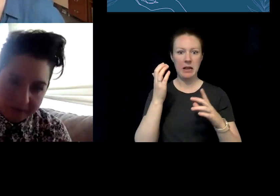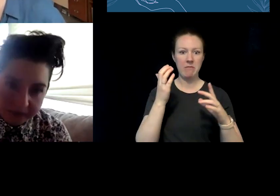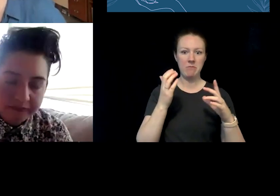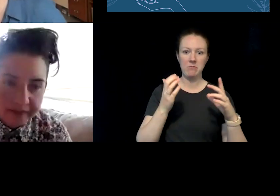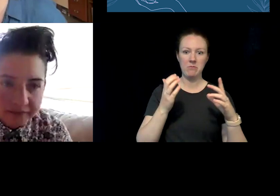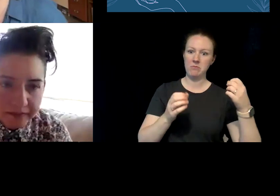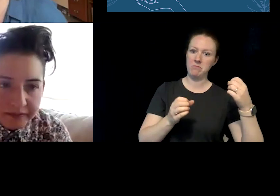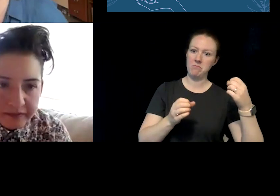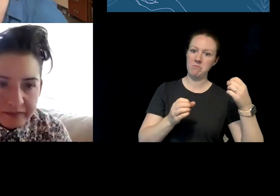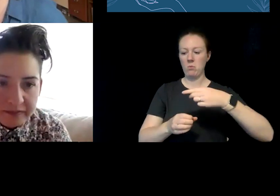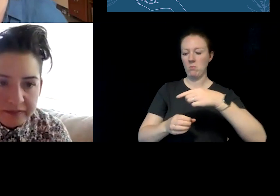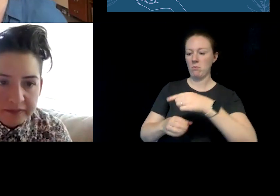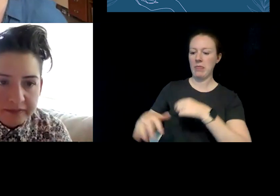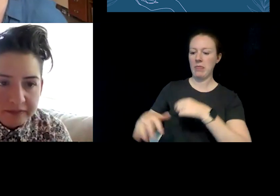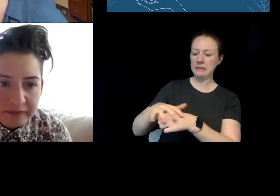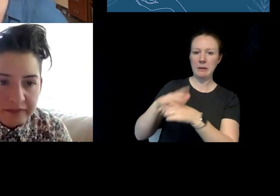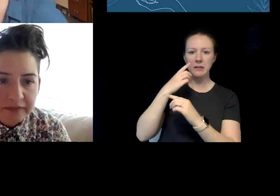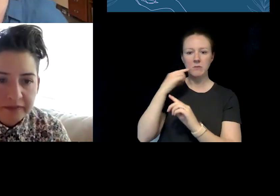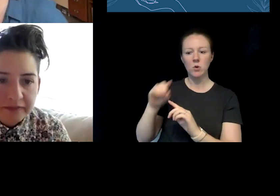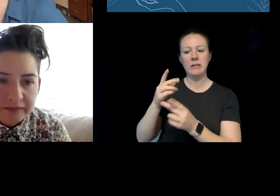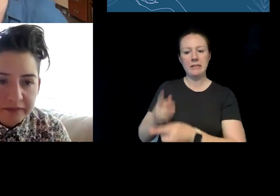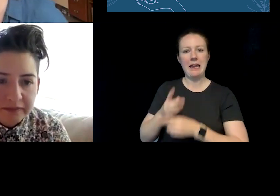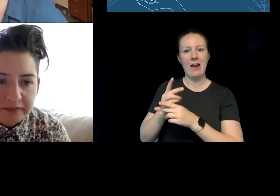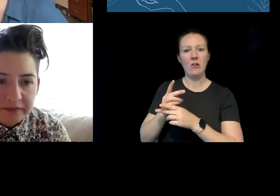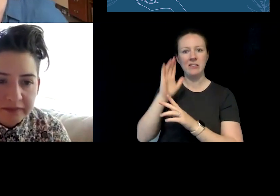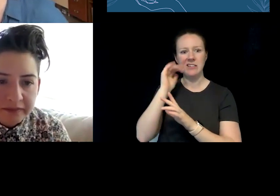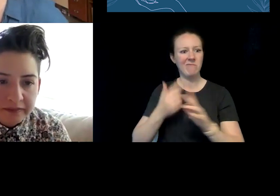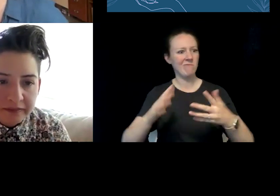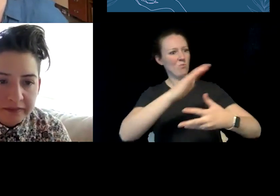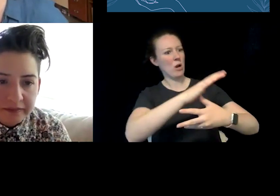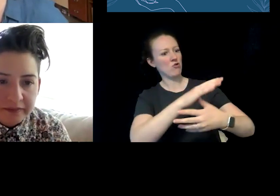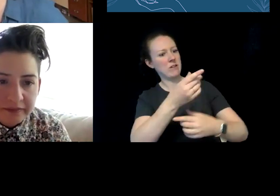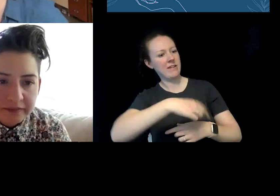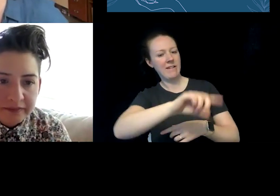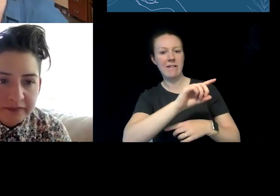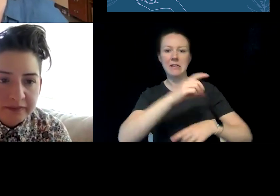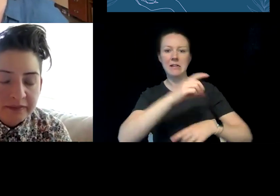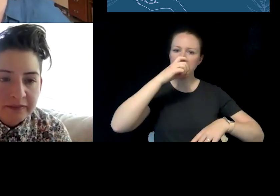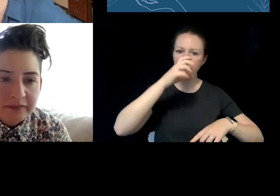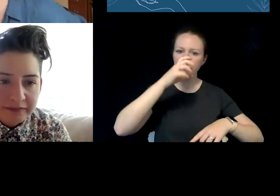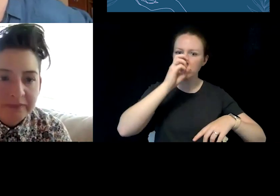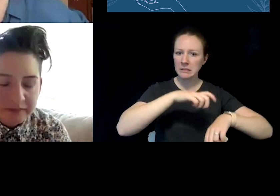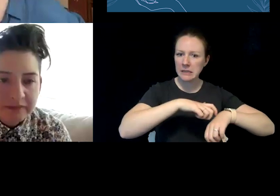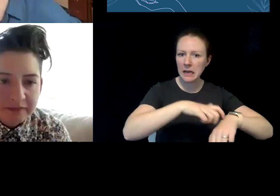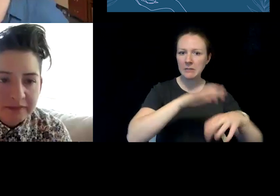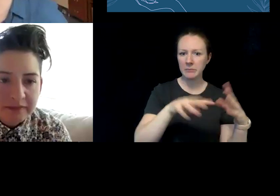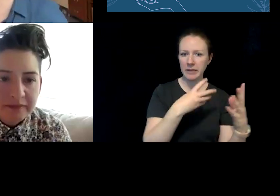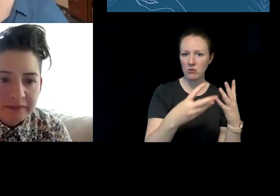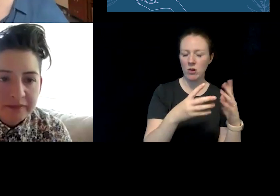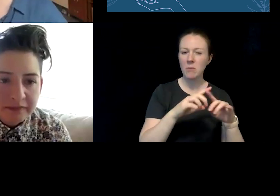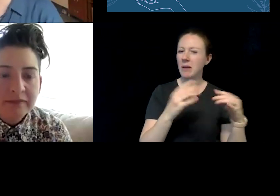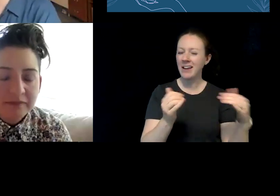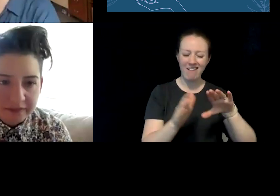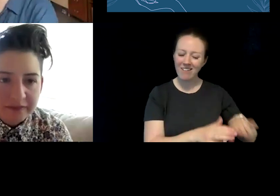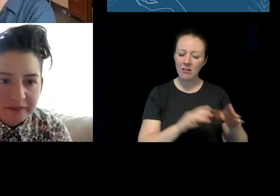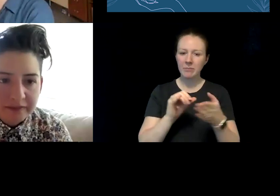for creating a space. You know, those spaces, that space, like Faye articulated, that's where the collaborative spirit is